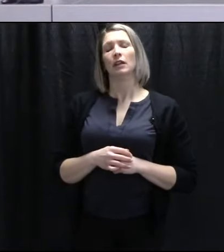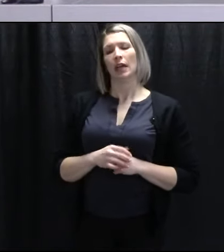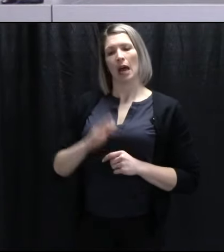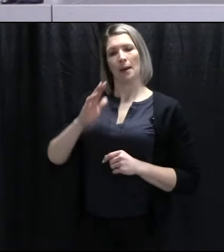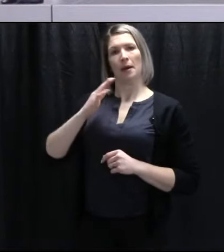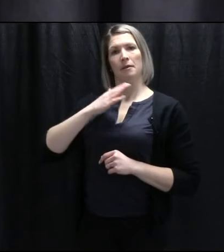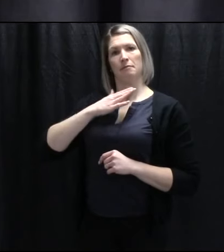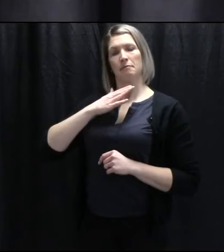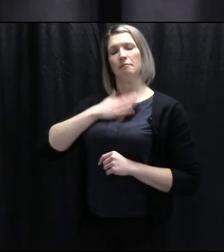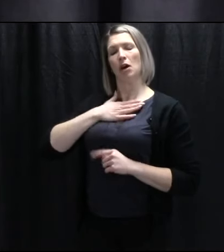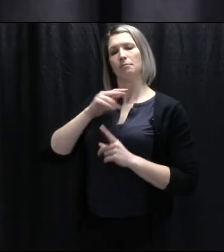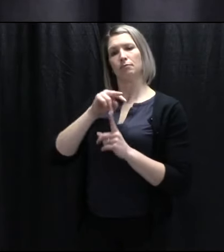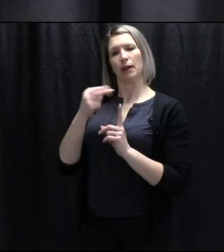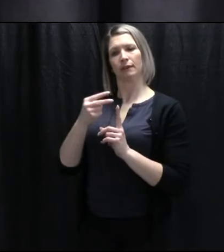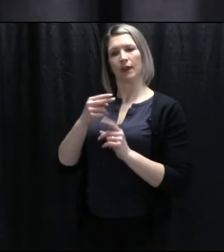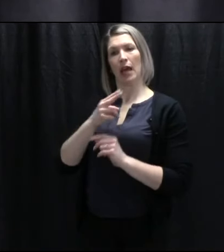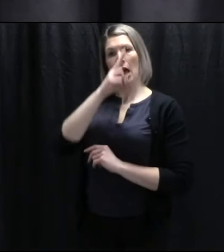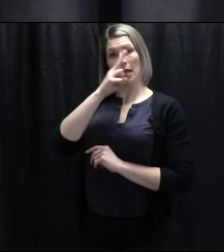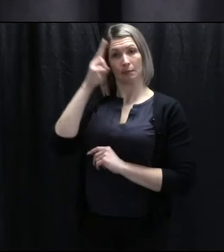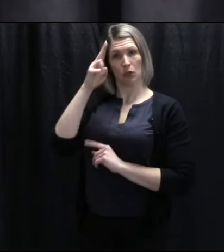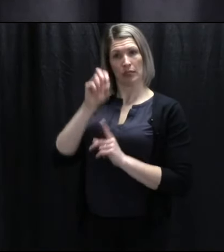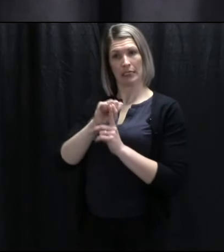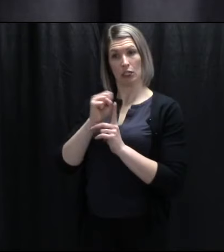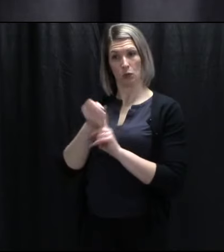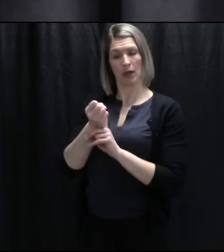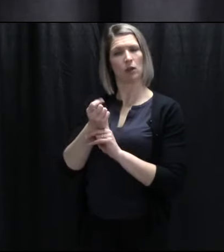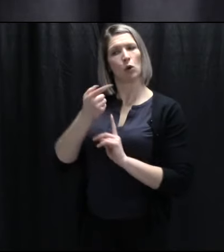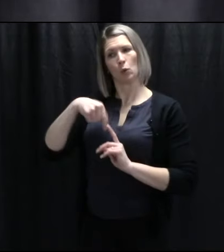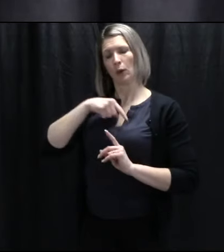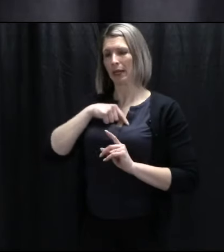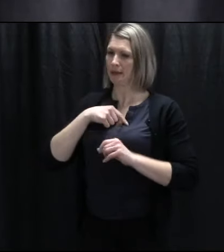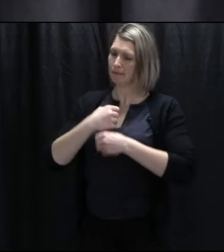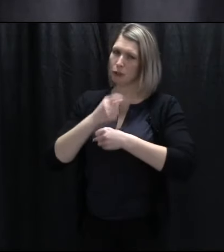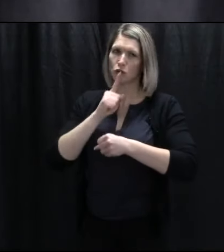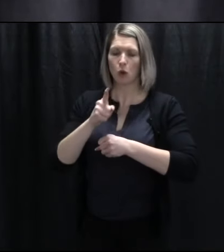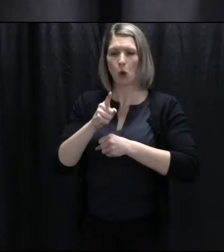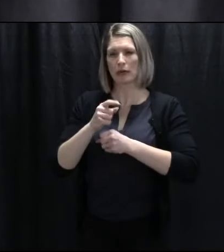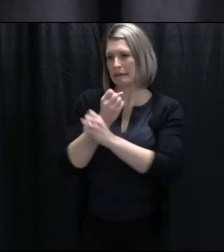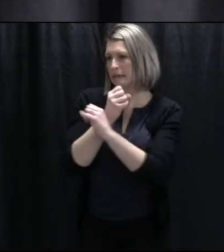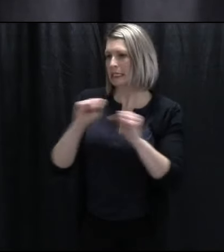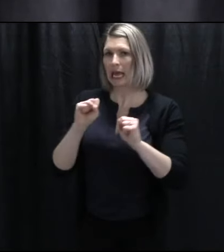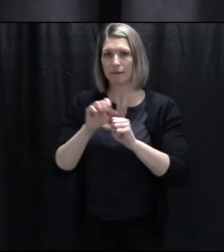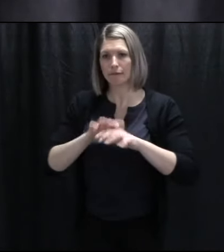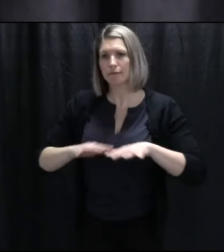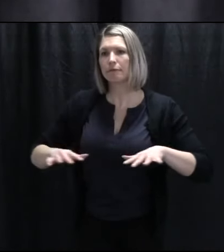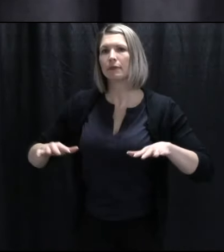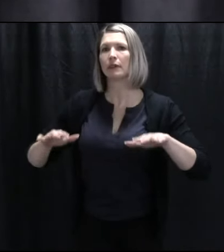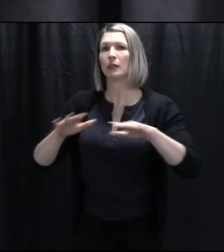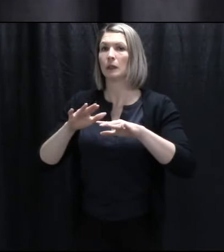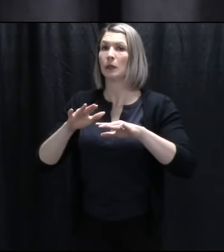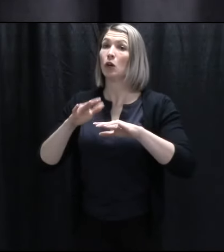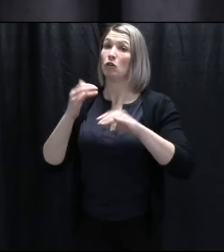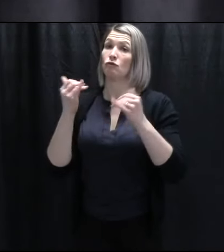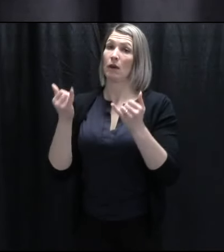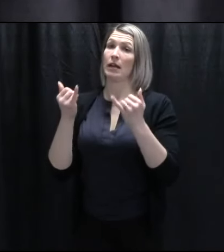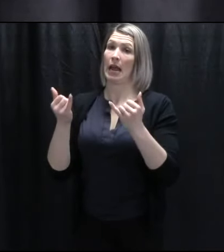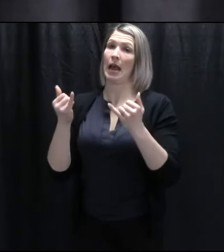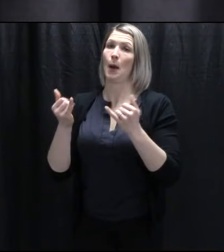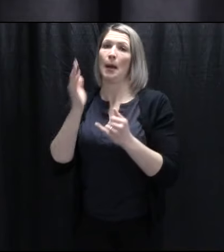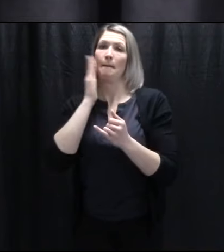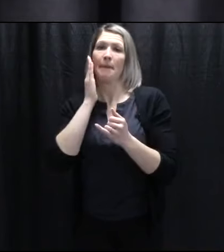Our bed occupancy continues to drop slowly, and we're approaching the 50% mark in acute